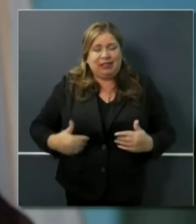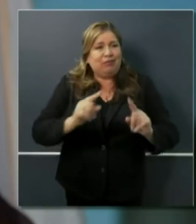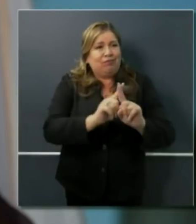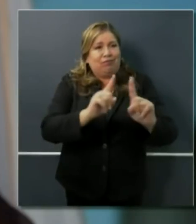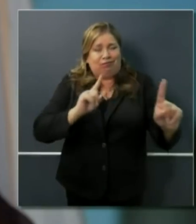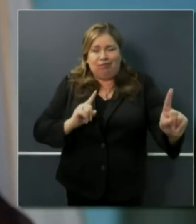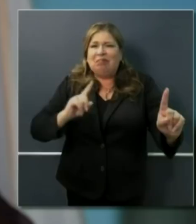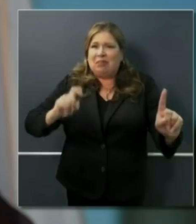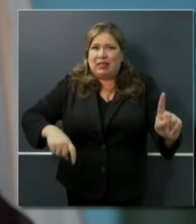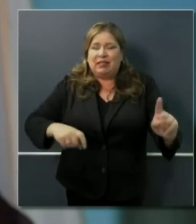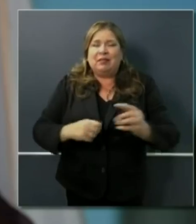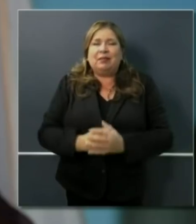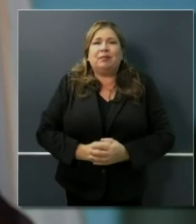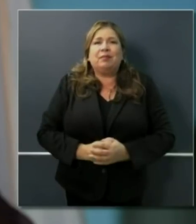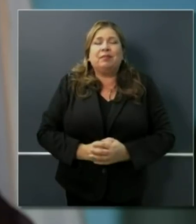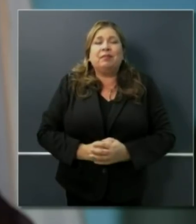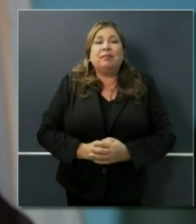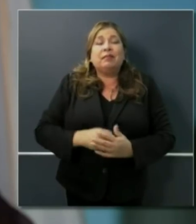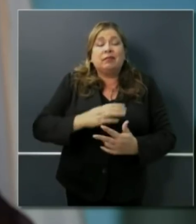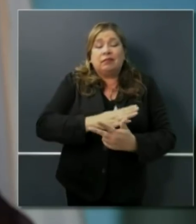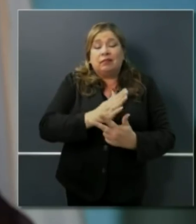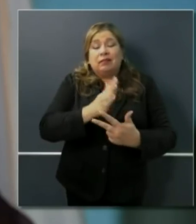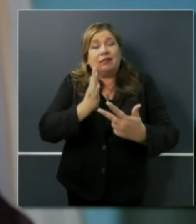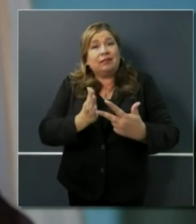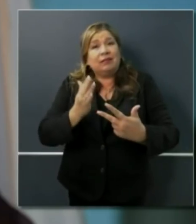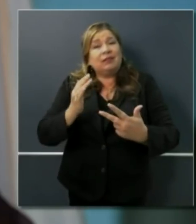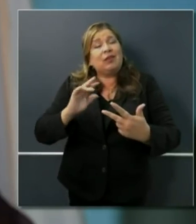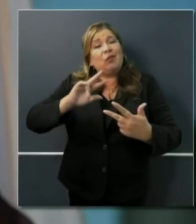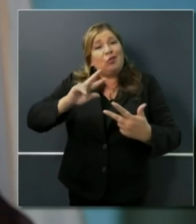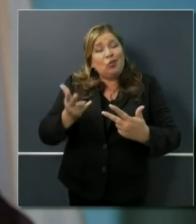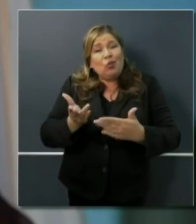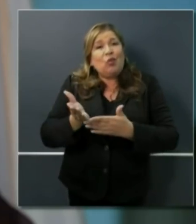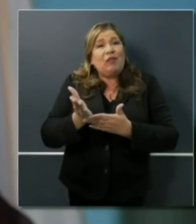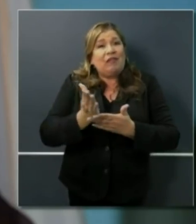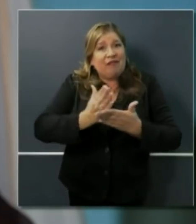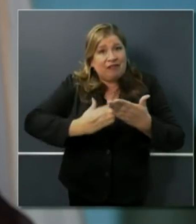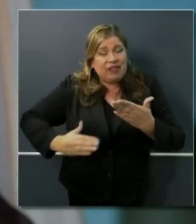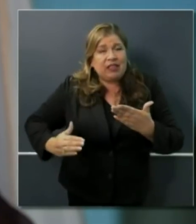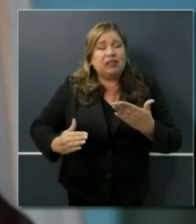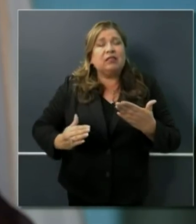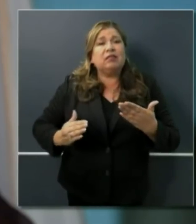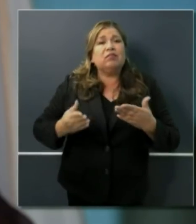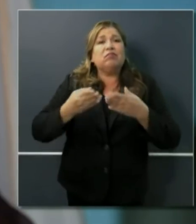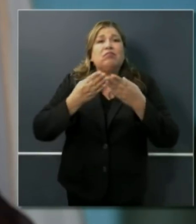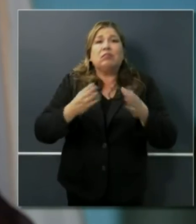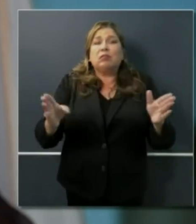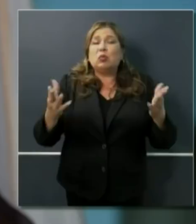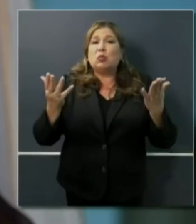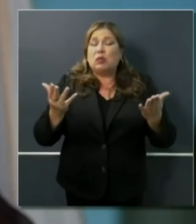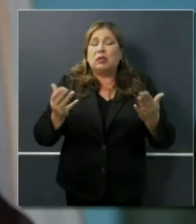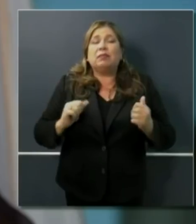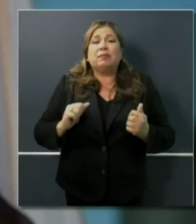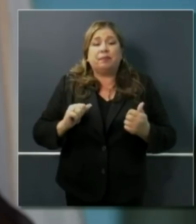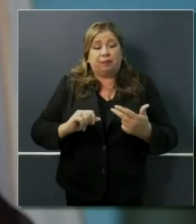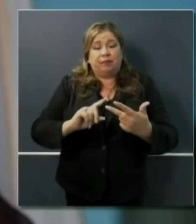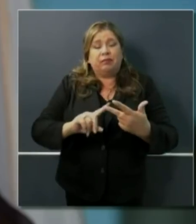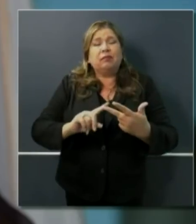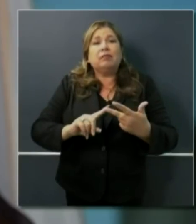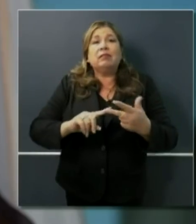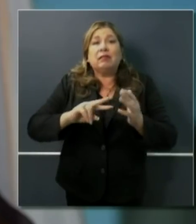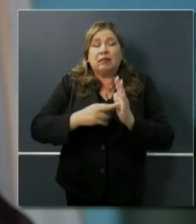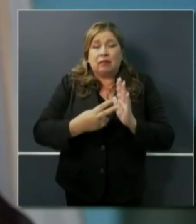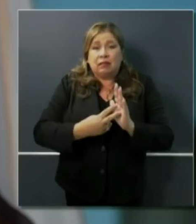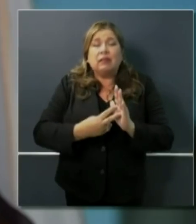to move into the third phase, a phase that could broadly be described as the phase of